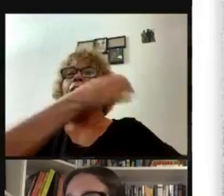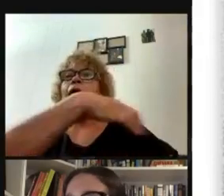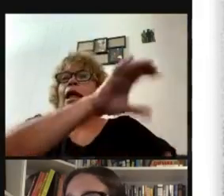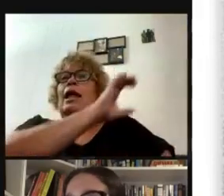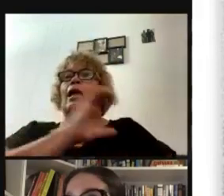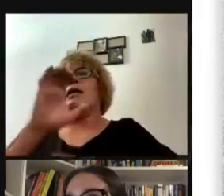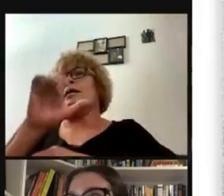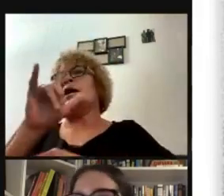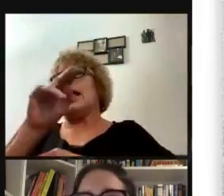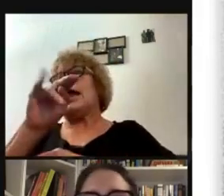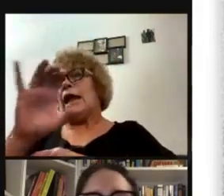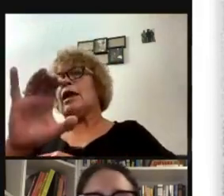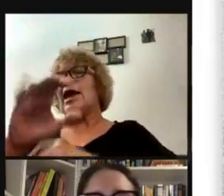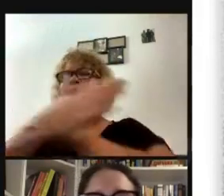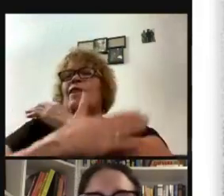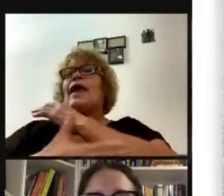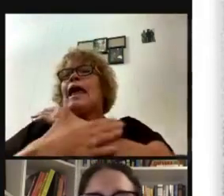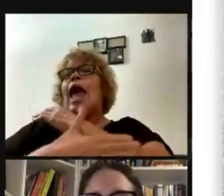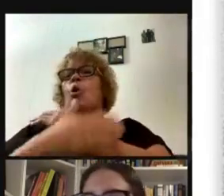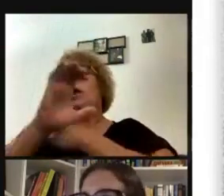county clinic.